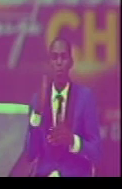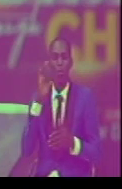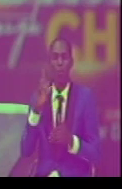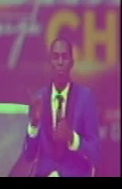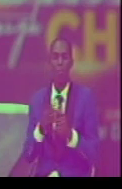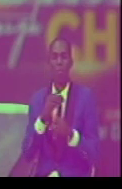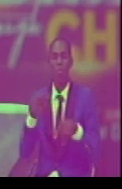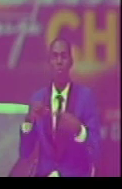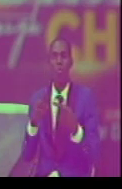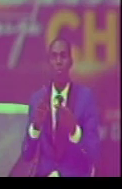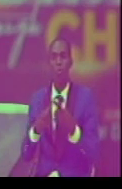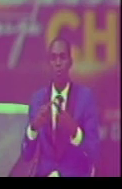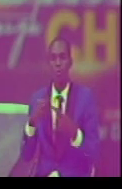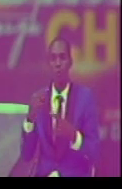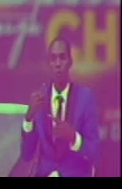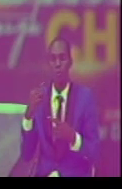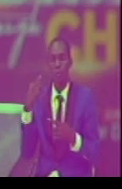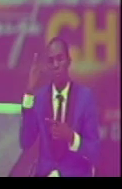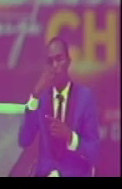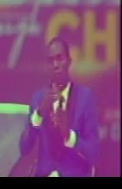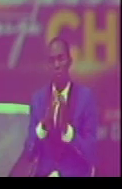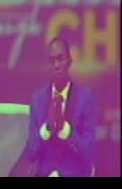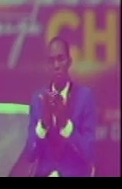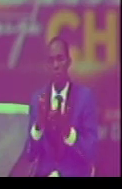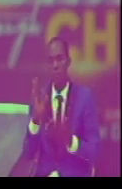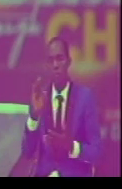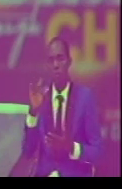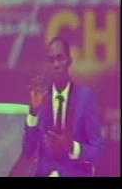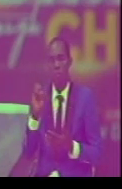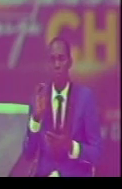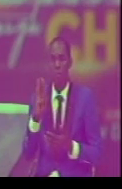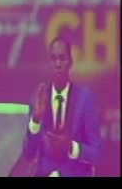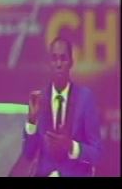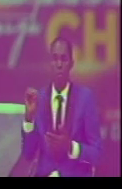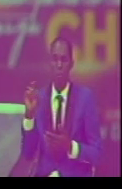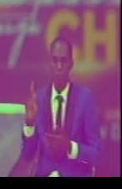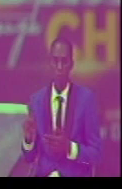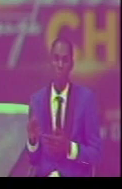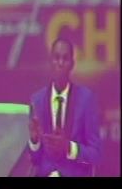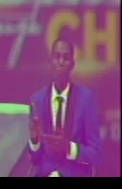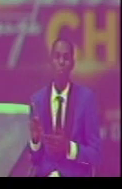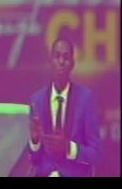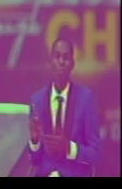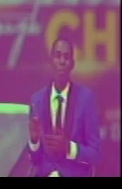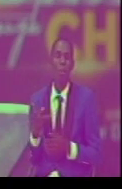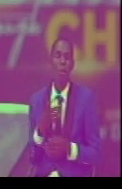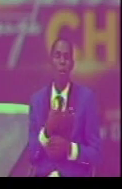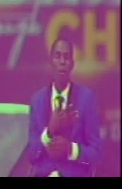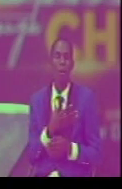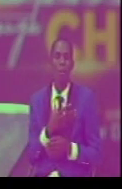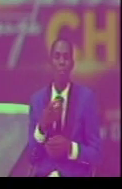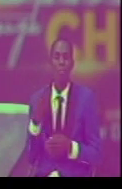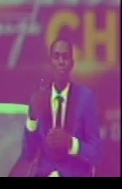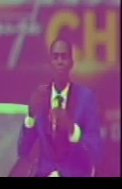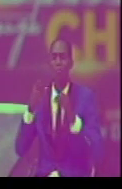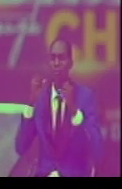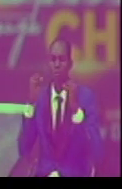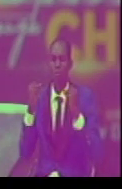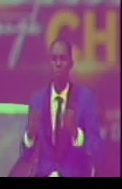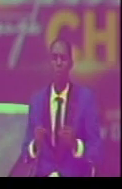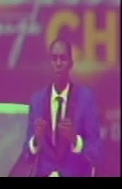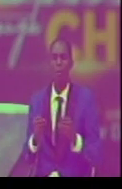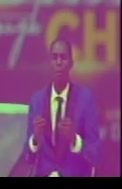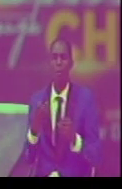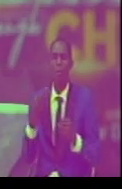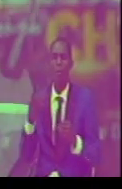read out the ones we have on Facebook and YouTube and others, we want to take these live testimonies of the